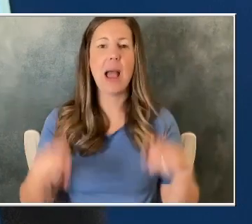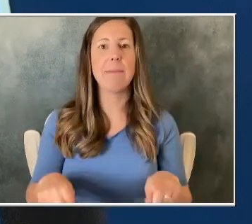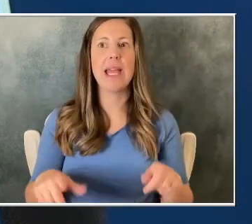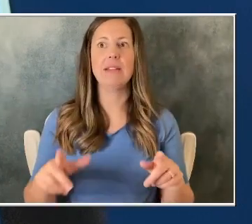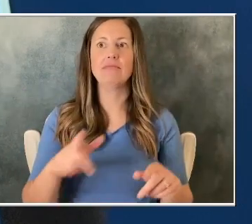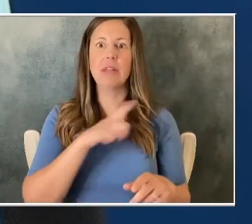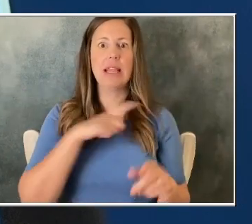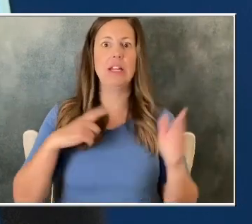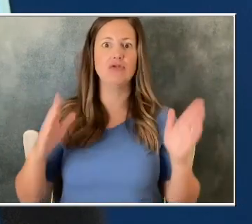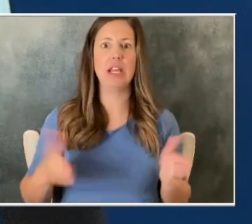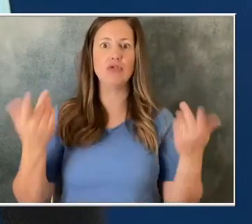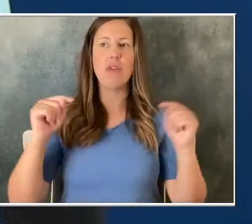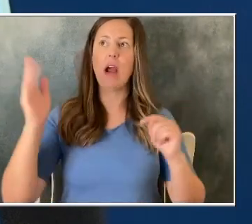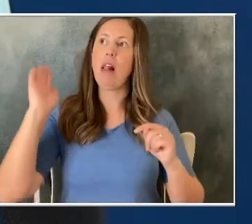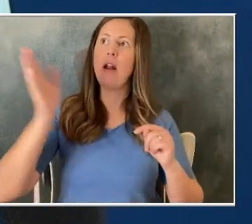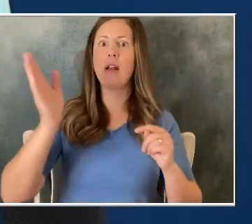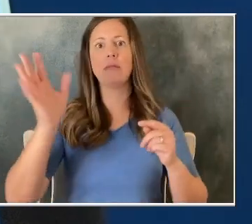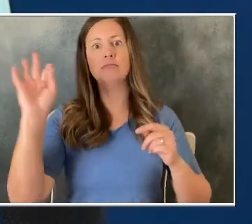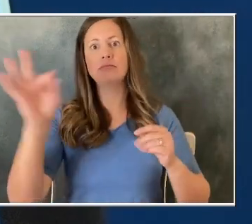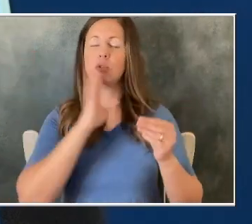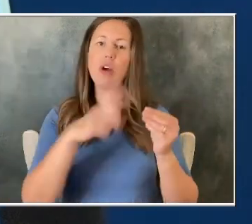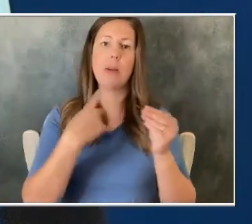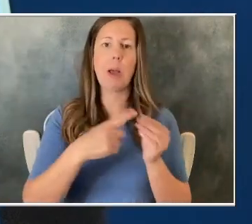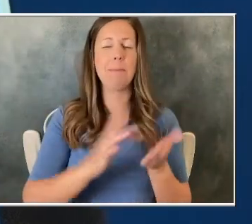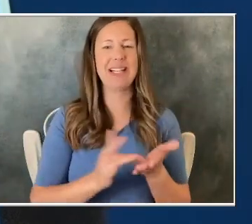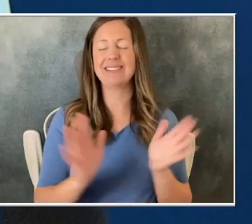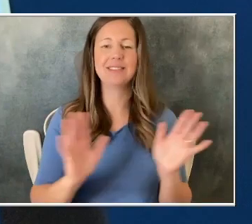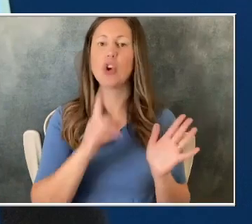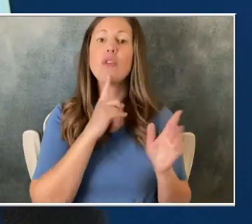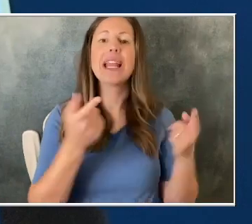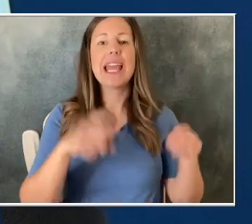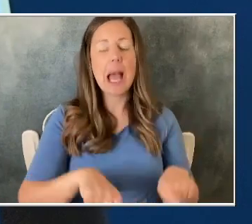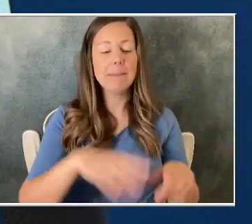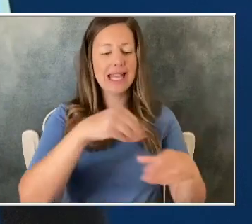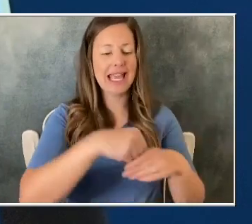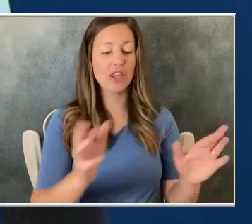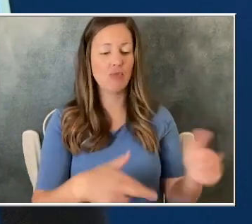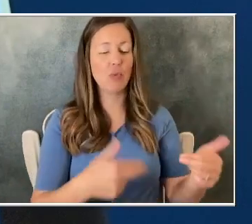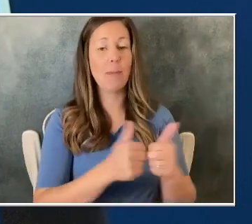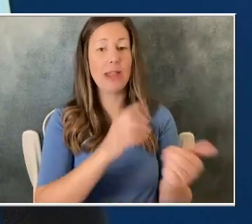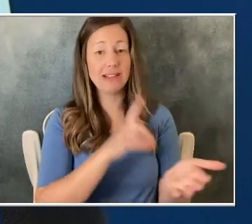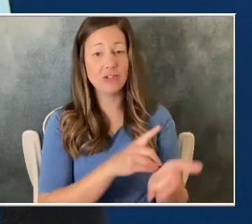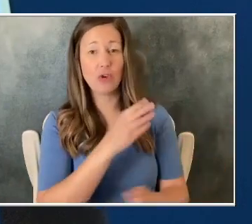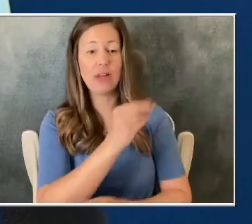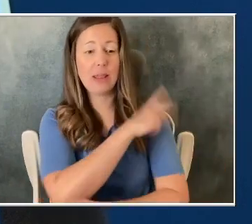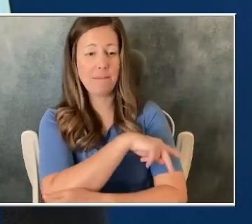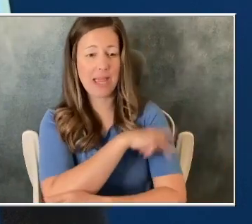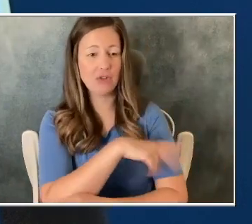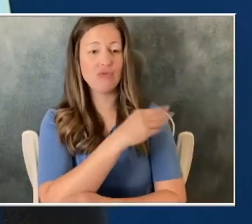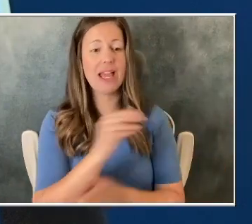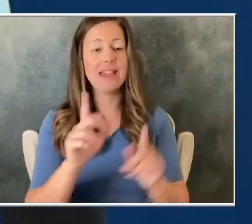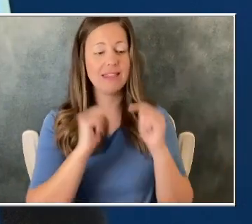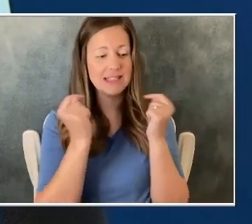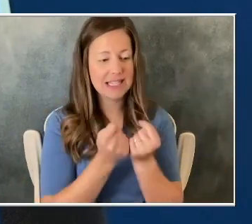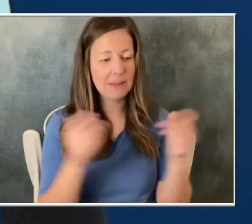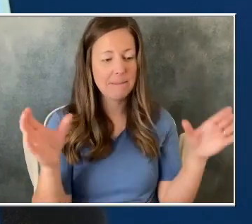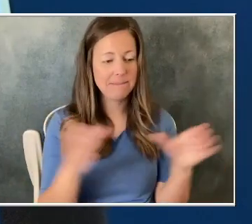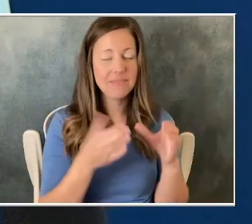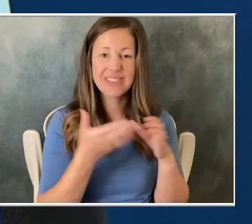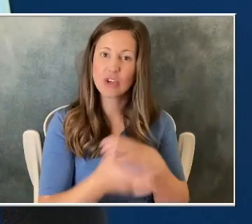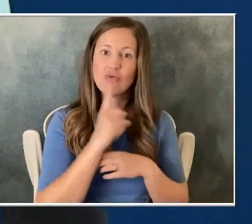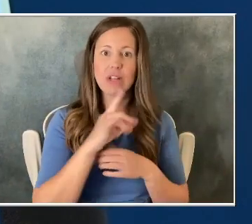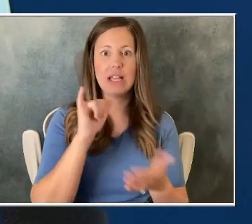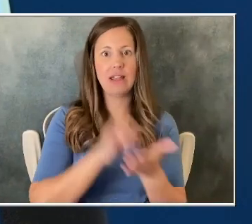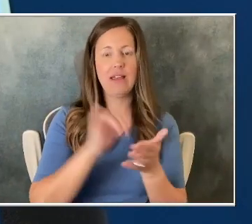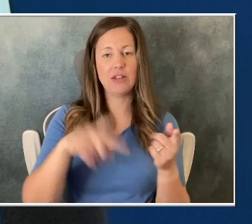try to talk about medicine. It takes place in the exam room between the physician and the patient and the team. that's when we are all